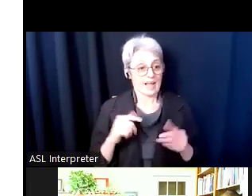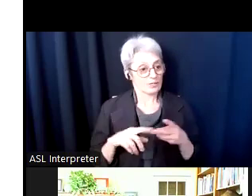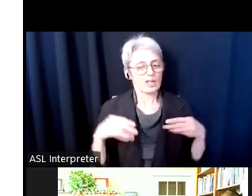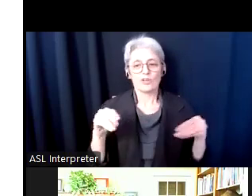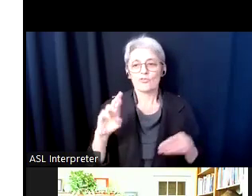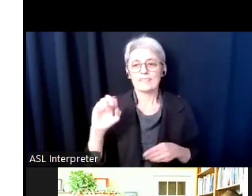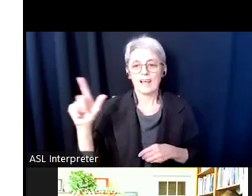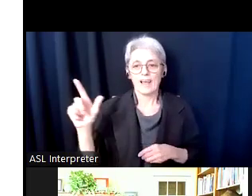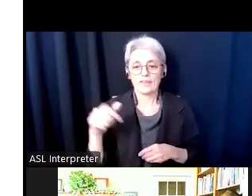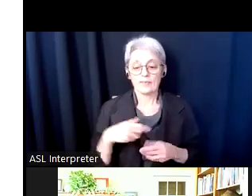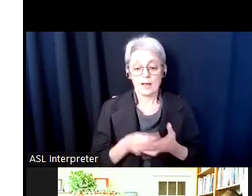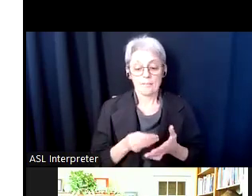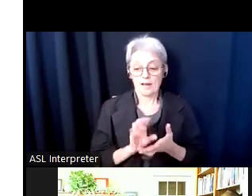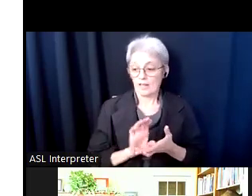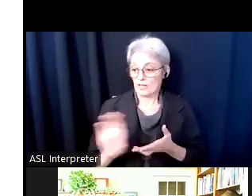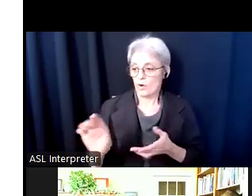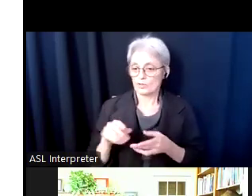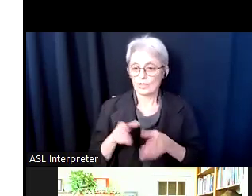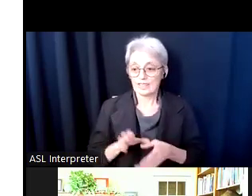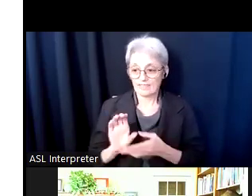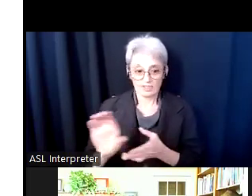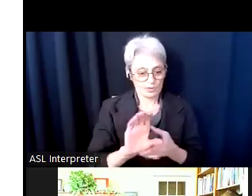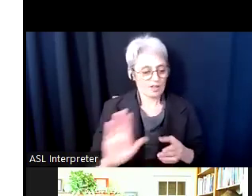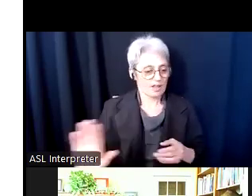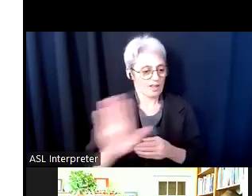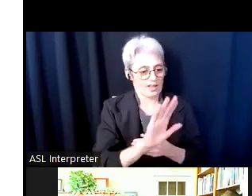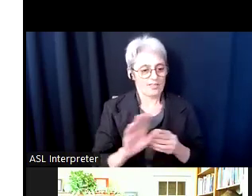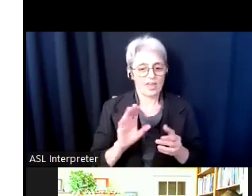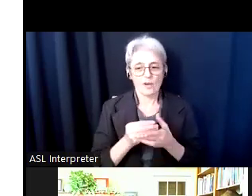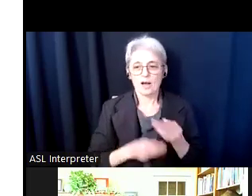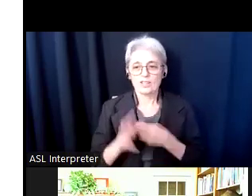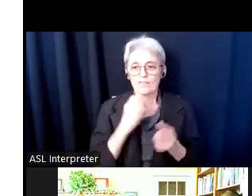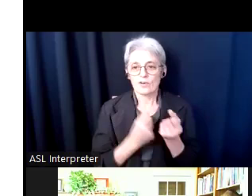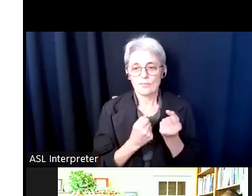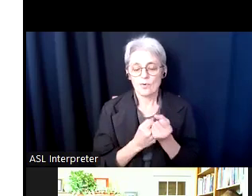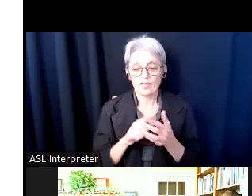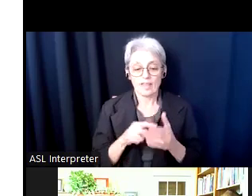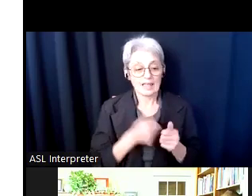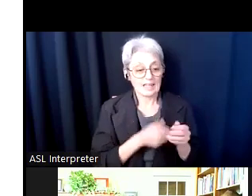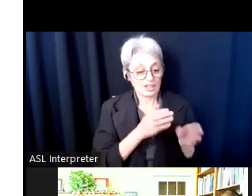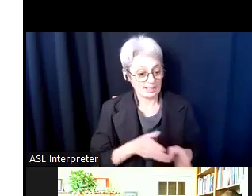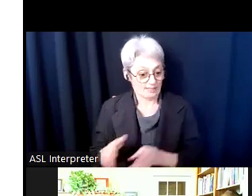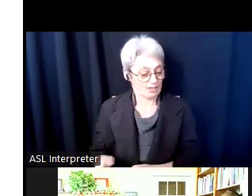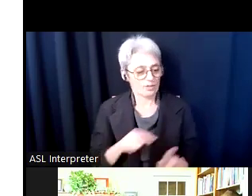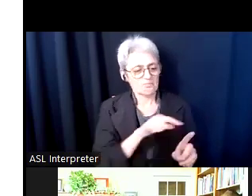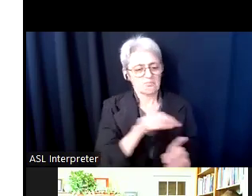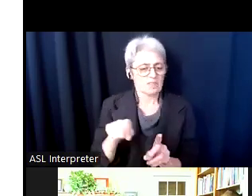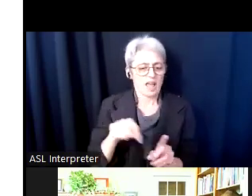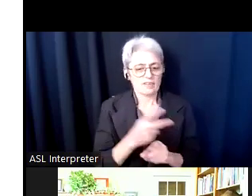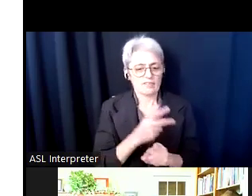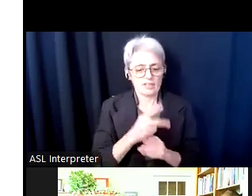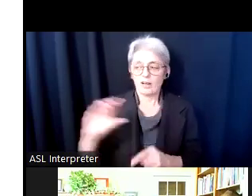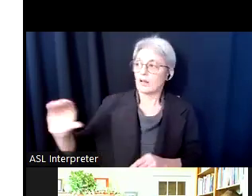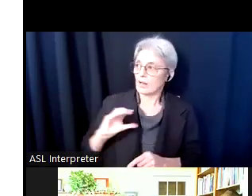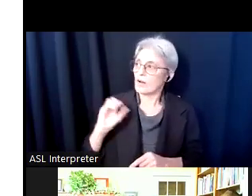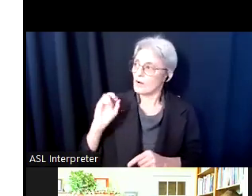an individual's support budget, and it is up to the individual then to determine which services they